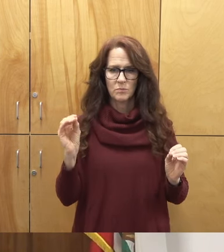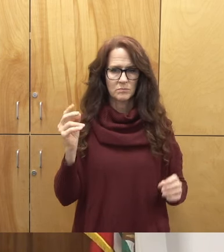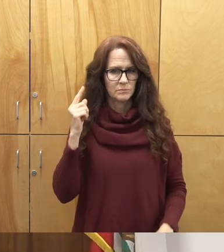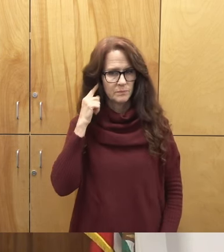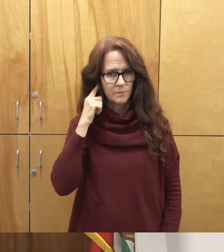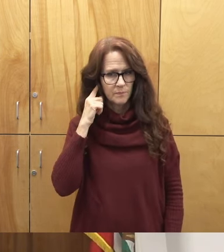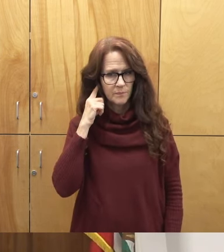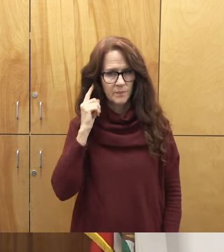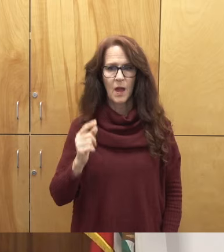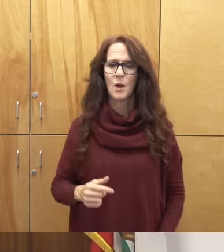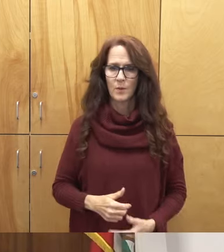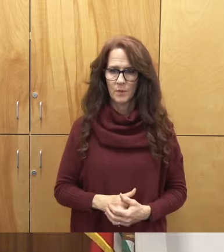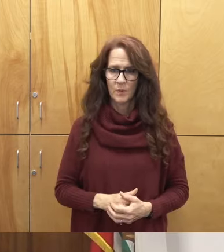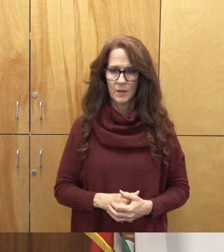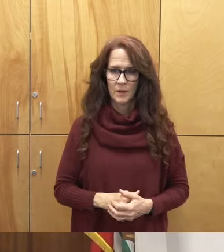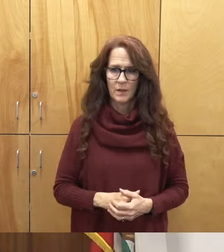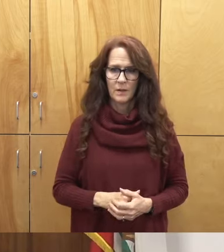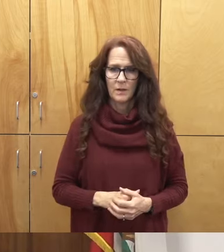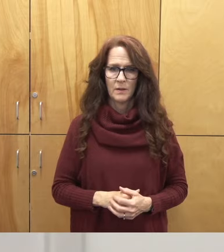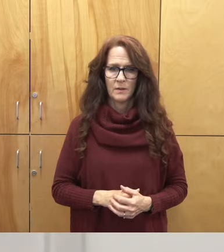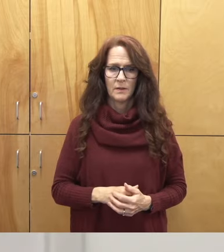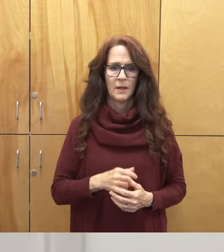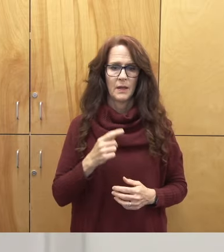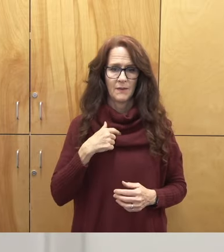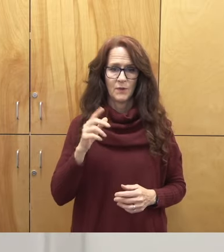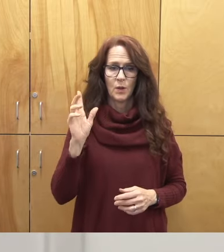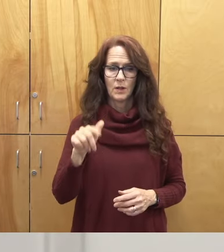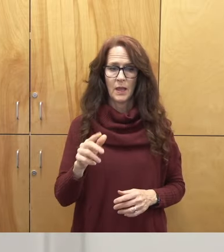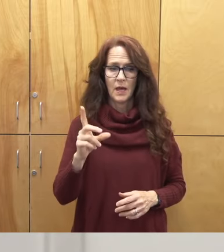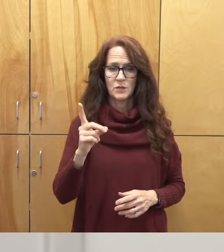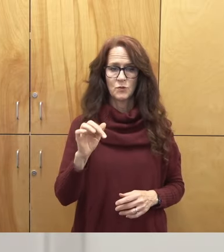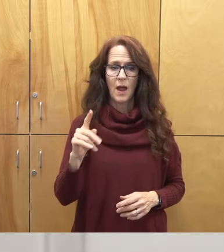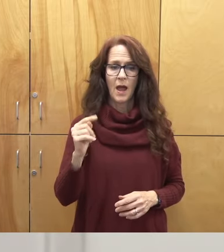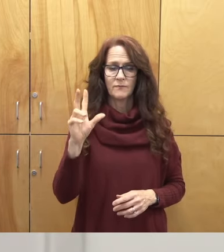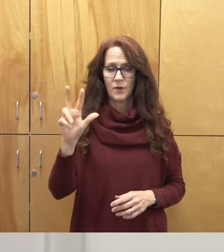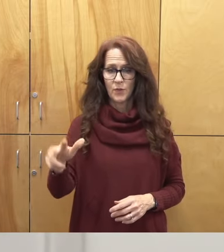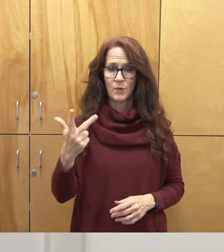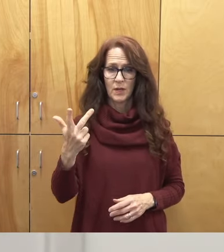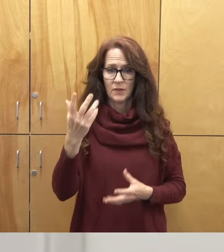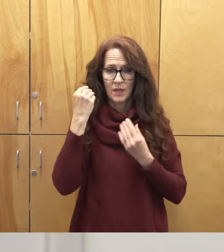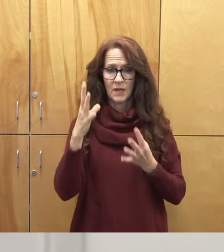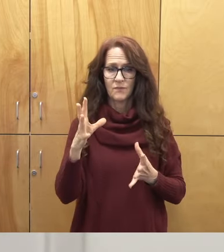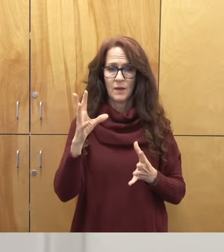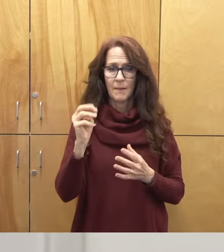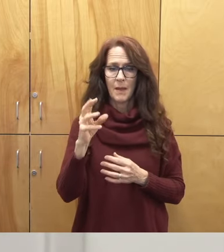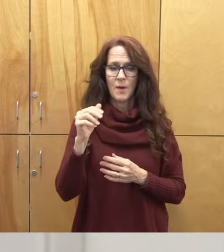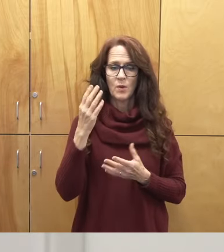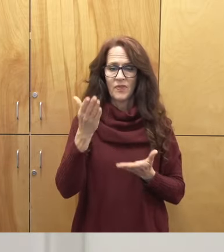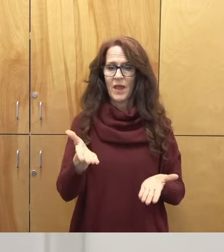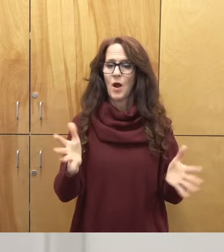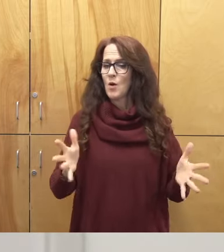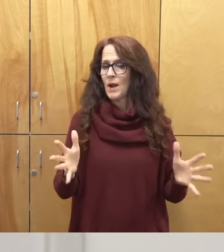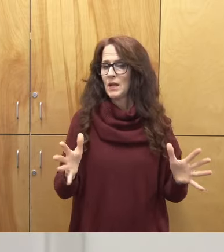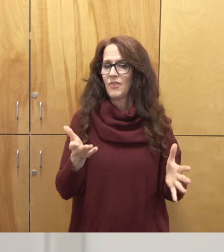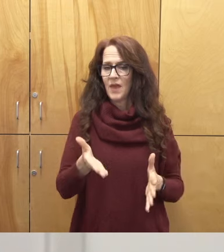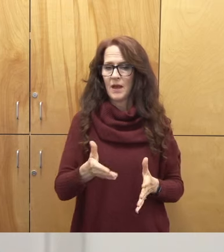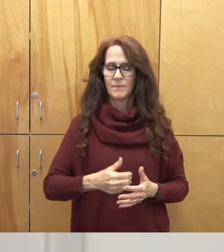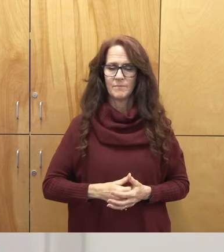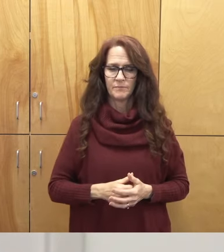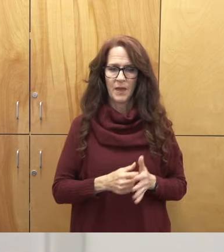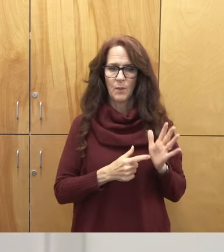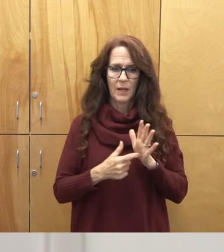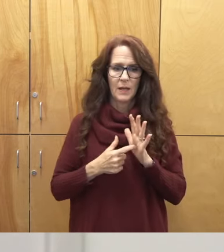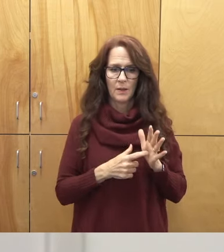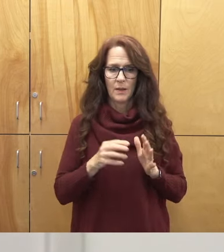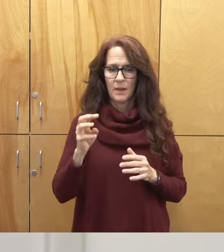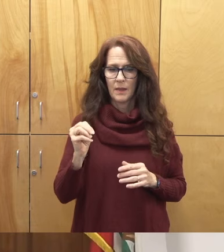As soon as a member of the public clicks on draft 3, the information from the memo is there for okay, them. Okay, it's great. And I just kind of wanted to highlight, because in